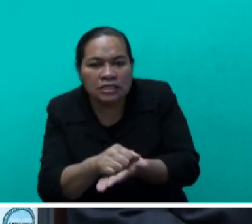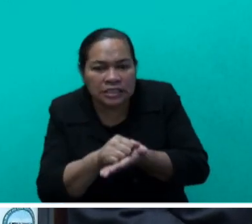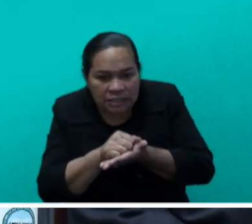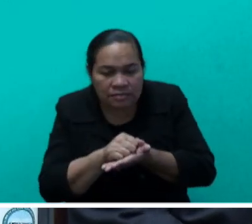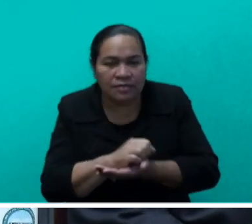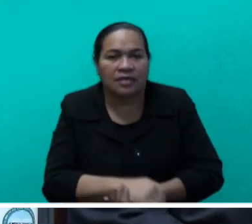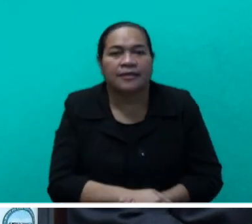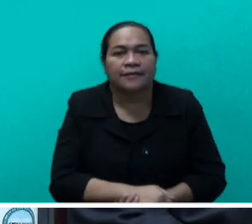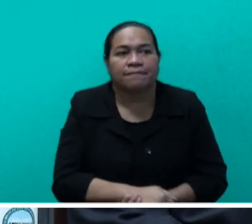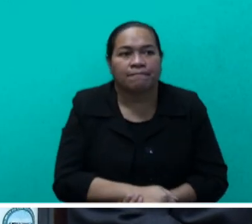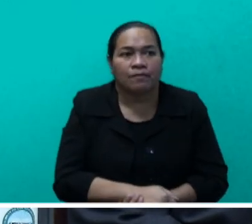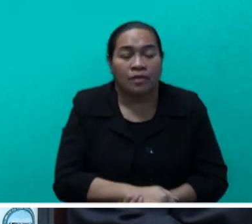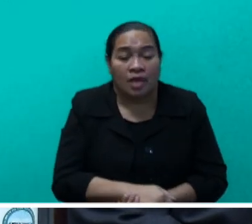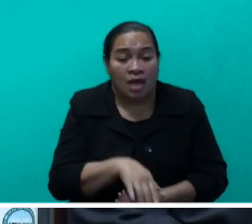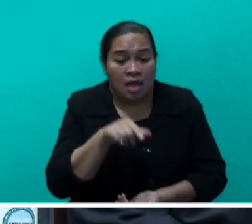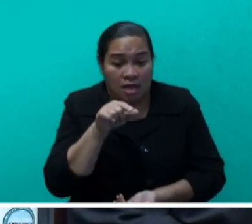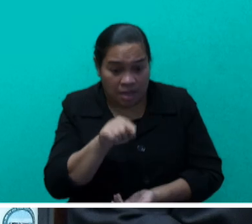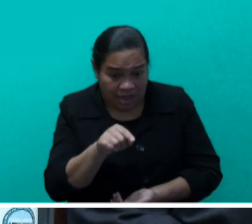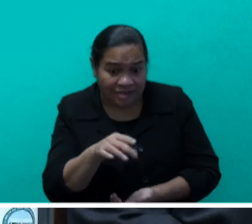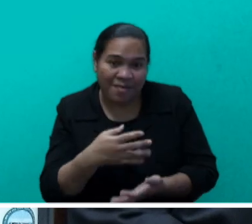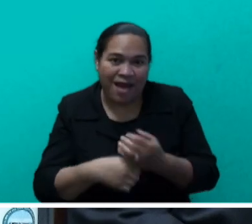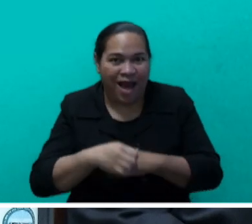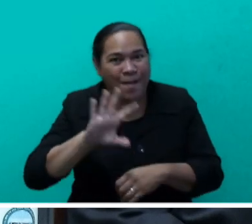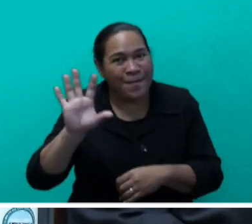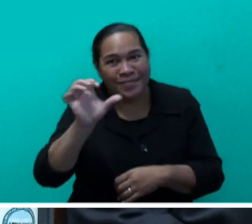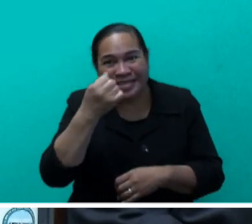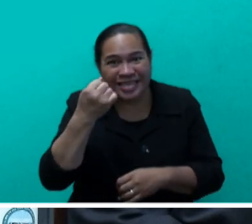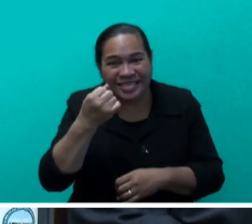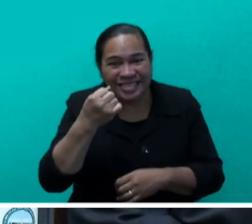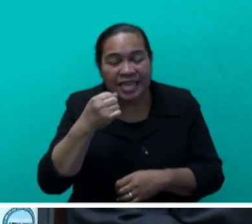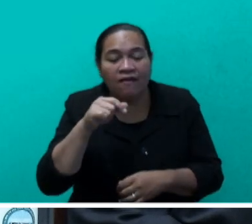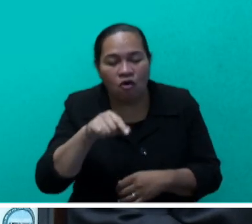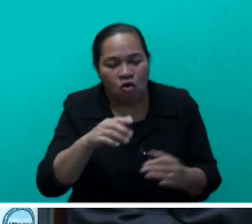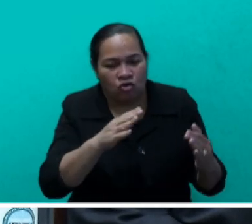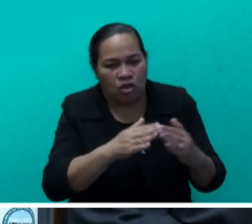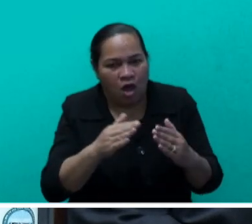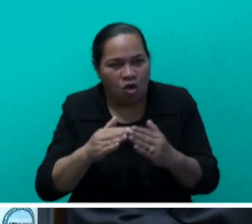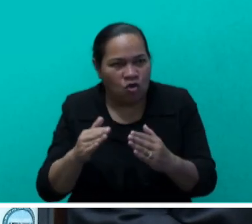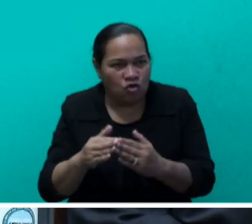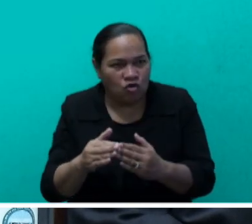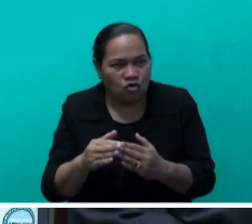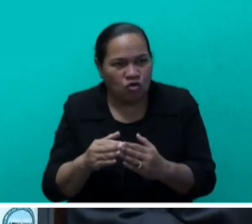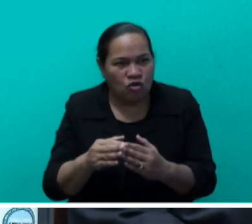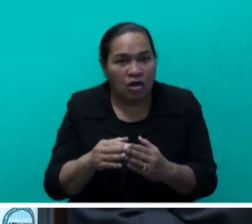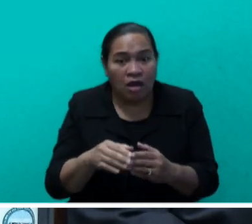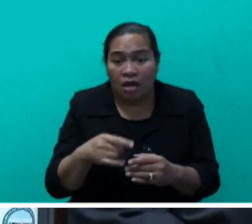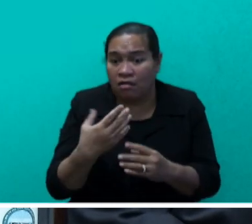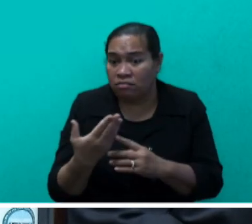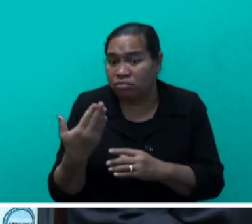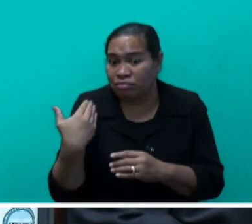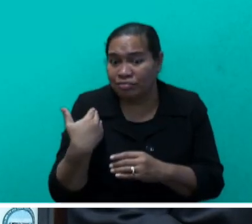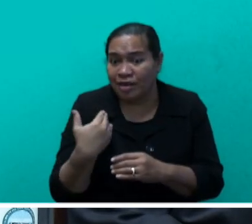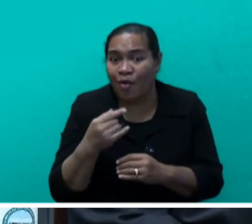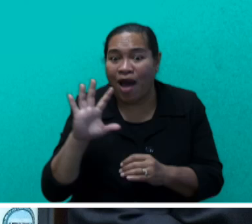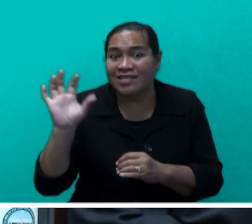disaster management operation is a success for Rakiraki Town, as there was no less a record of